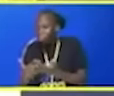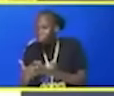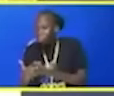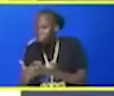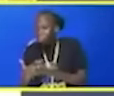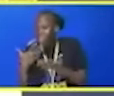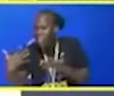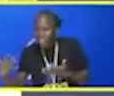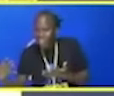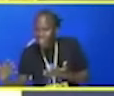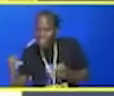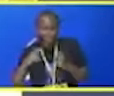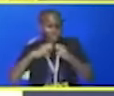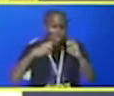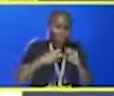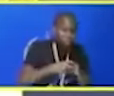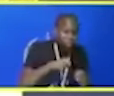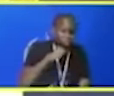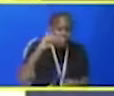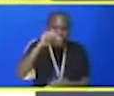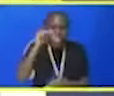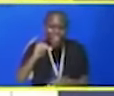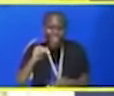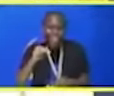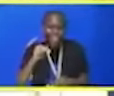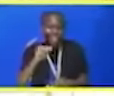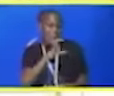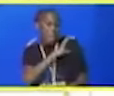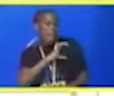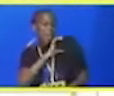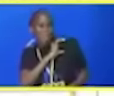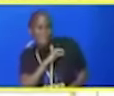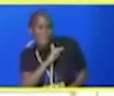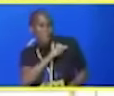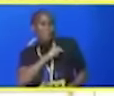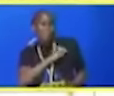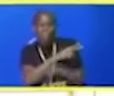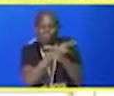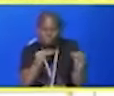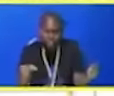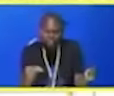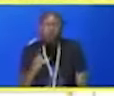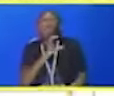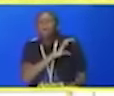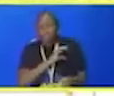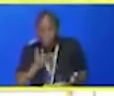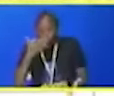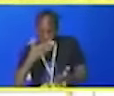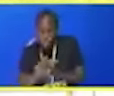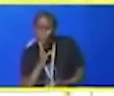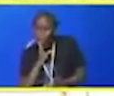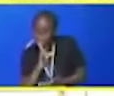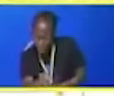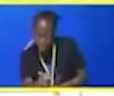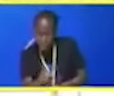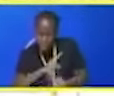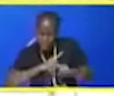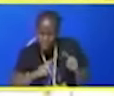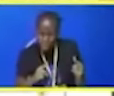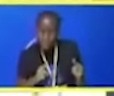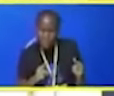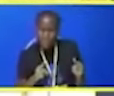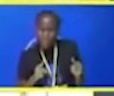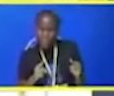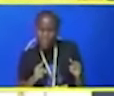said? Causes don't need character, they need power. Character is good. It reveals Christ to men, but not to